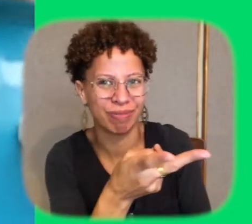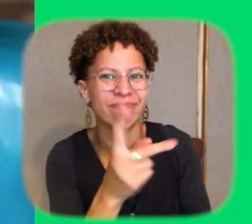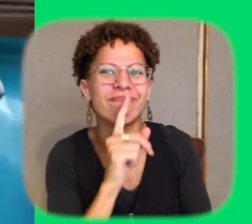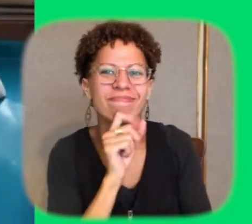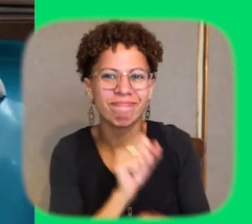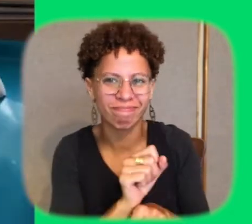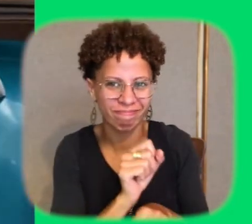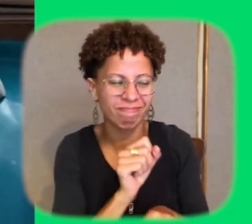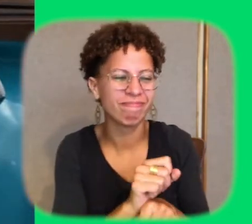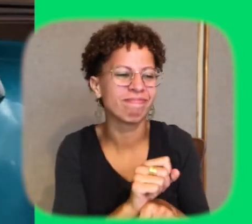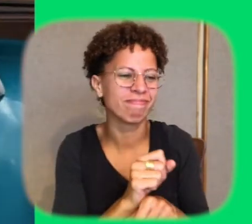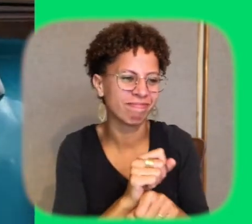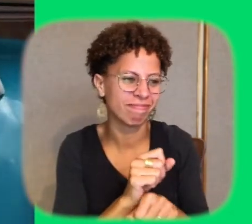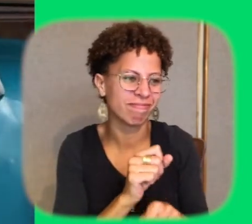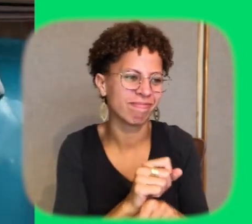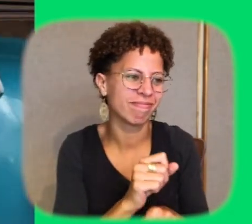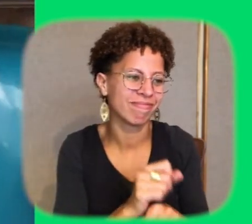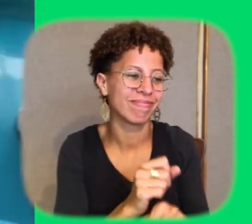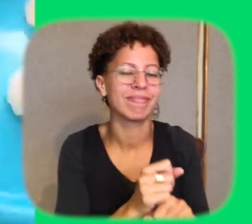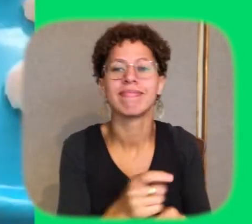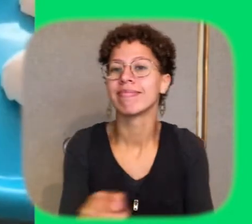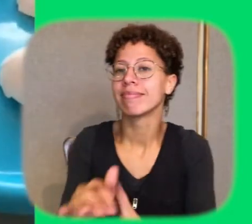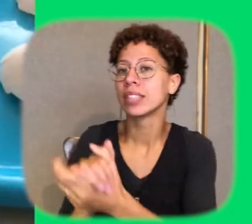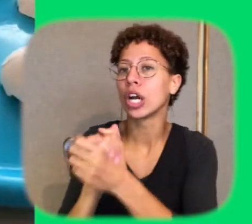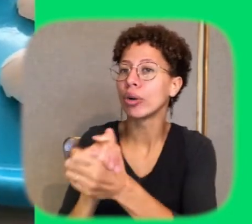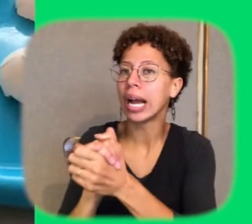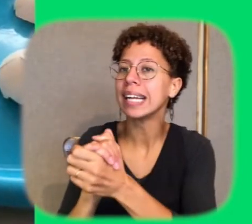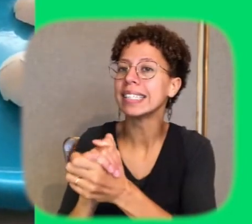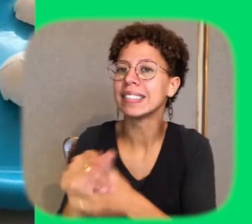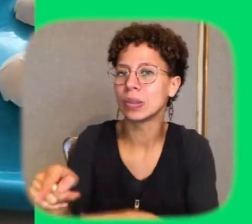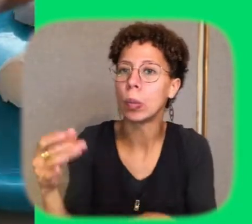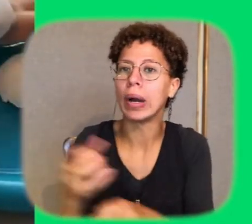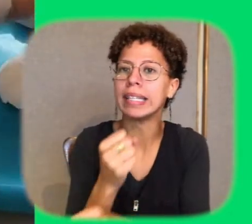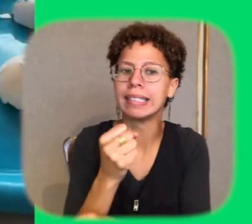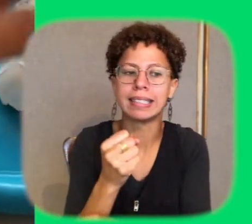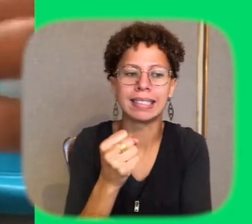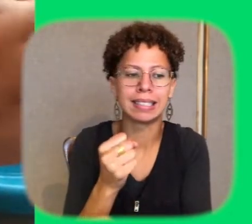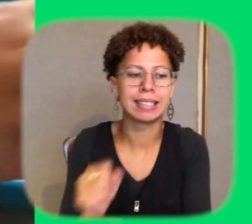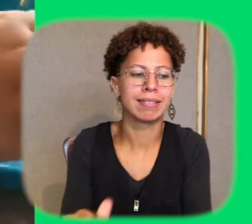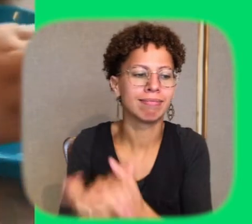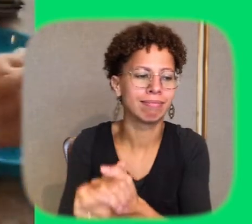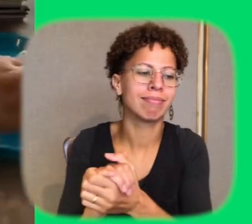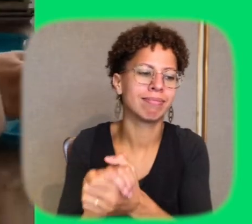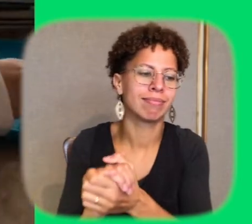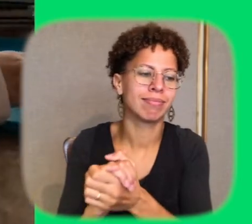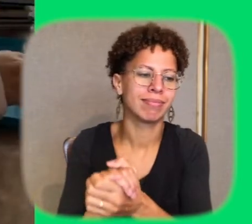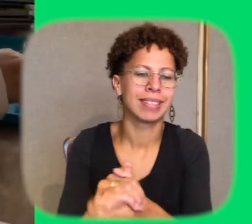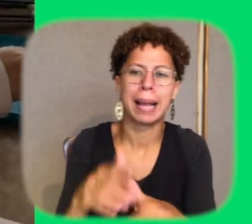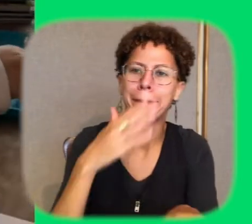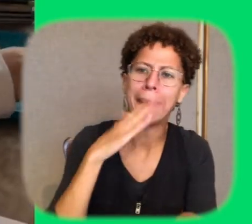Congrats. That's the winning one. Congrats. That's bad pretty boy, cool. Bad boy.